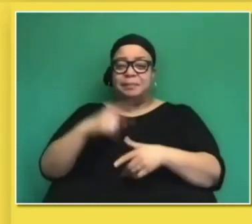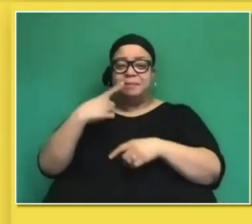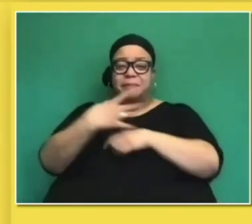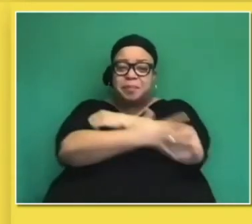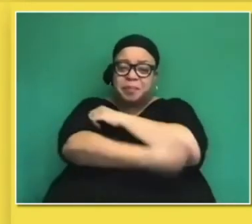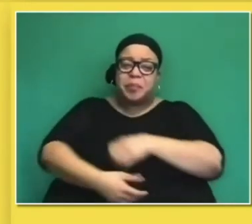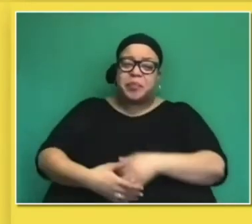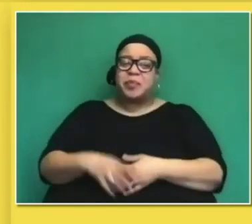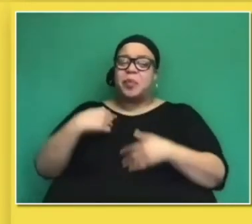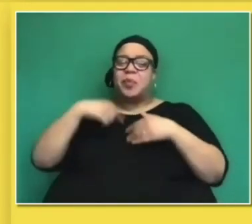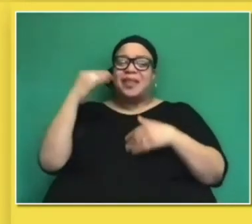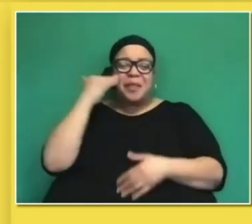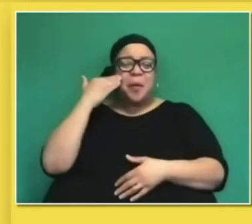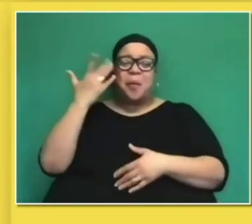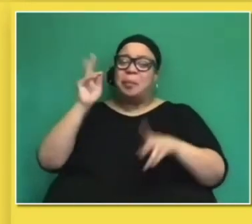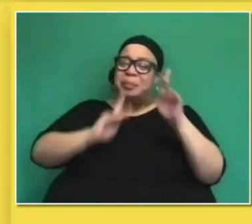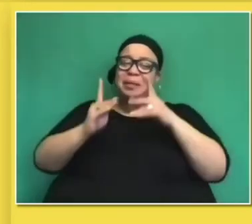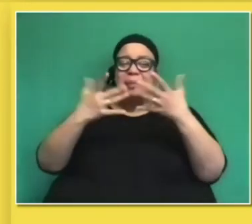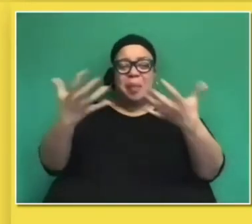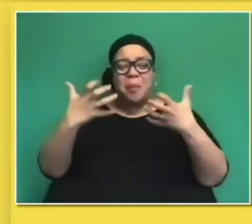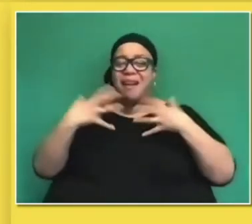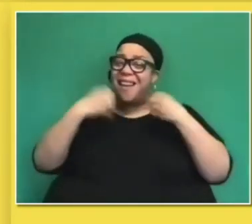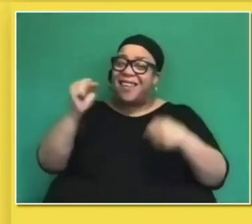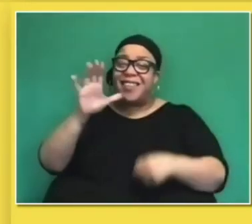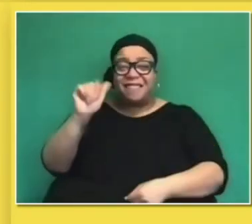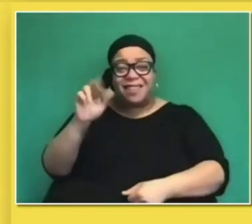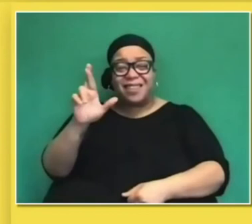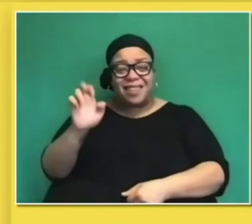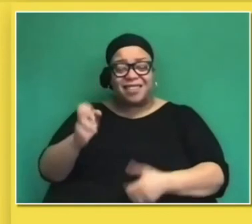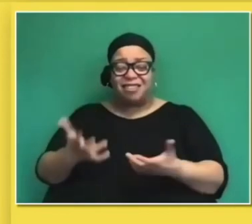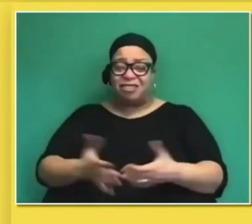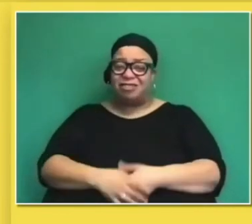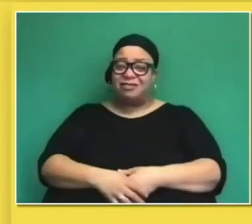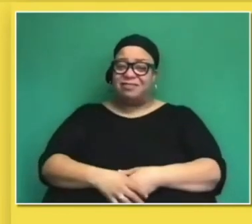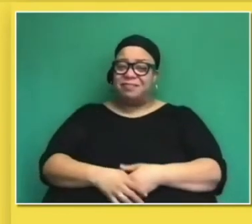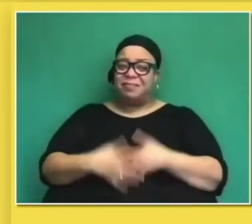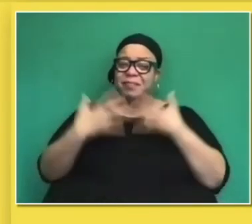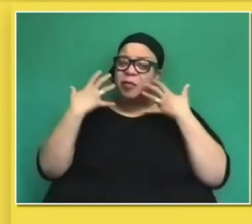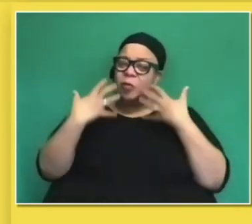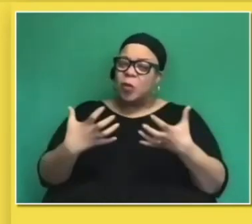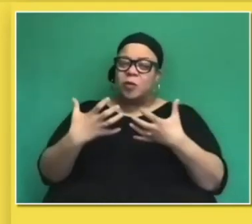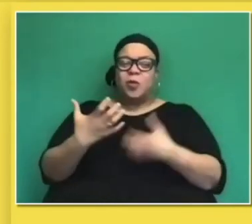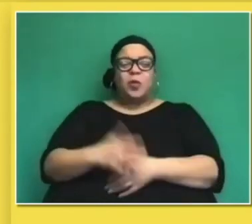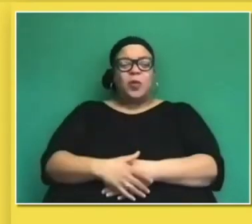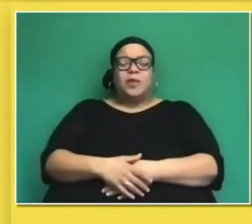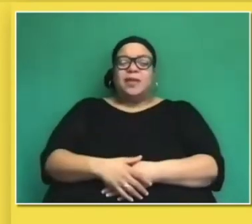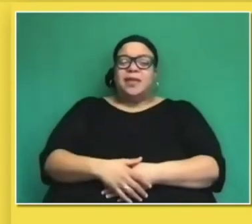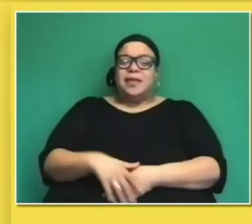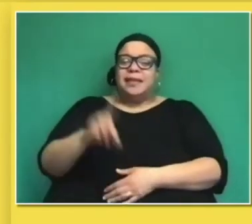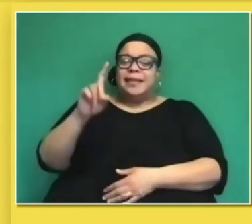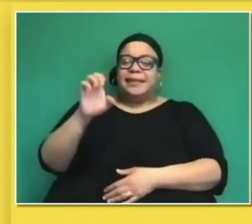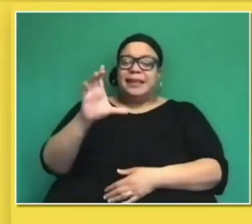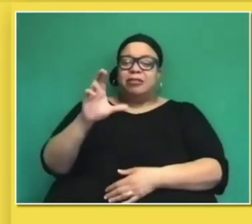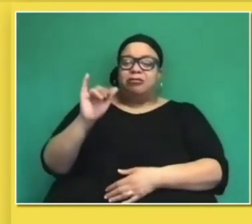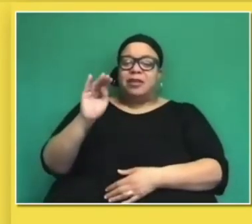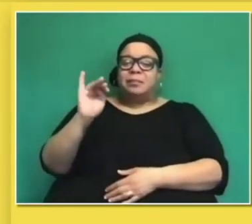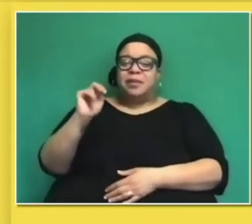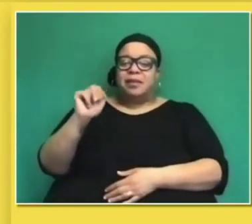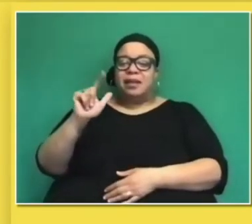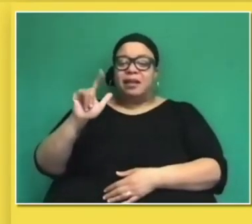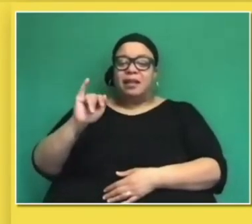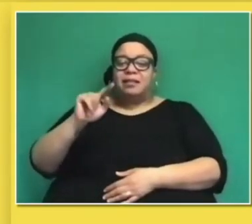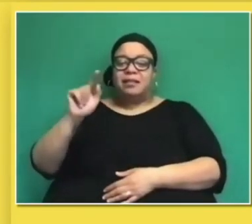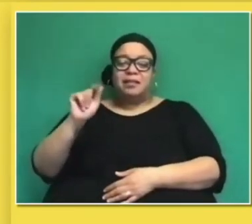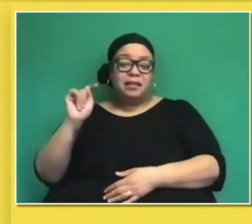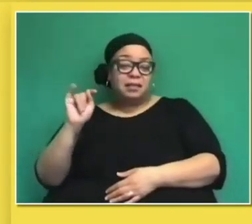need to ensure that when a vaccine is finally developed for the coronavirus, it's free and accessible to everyone. We need